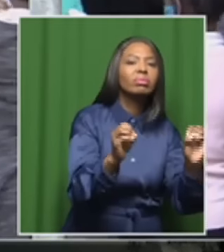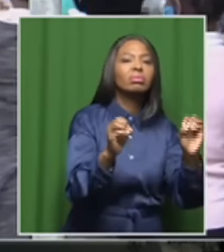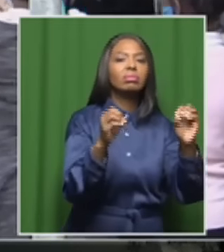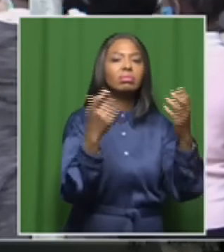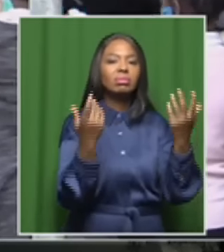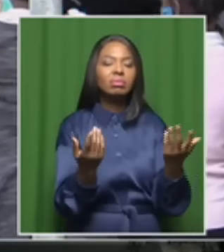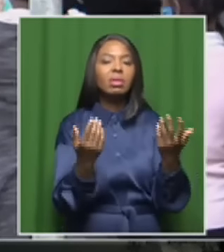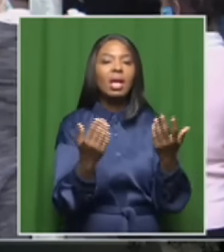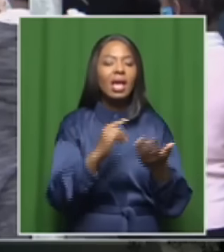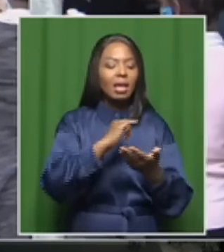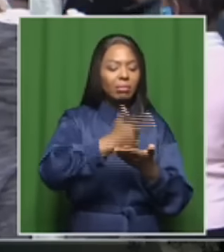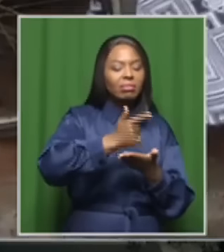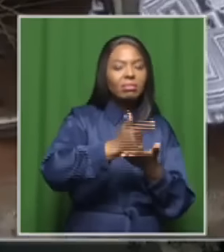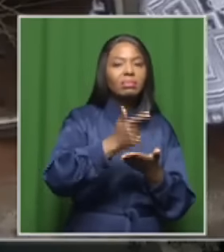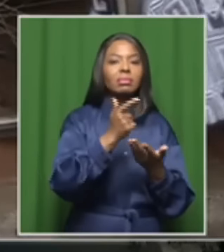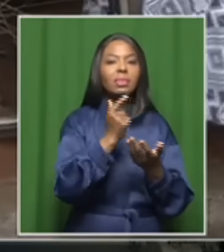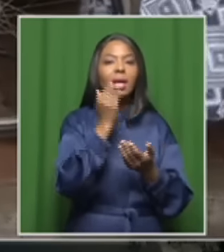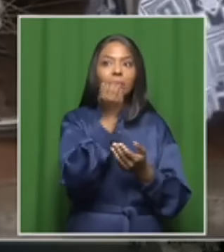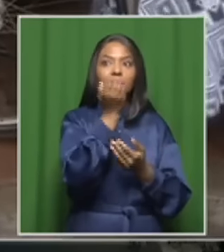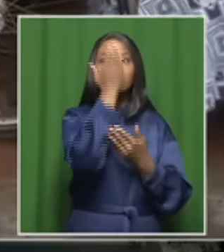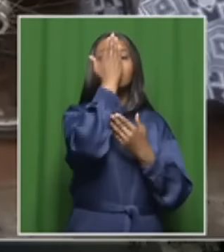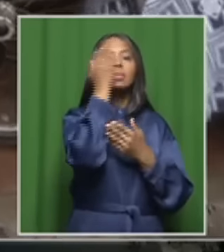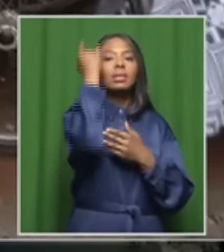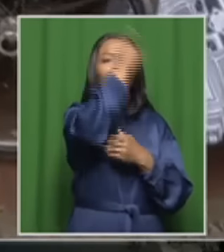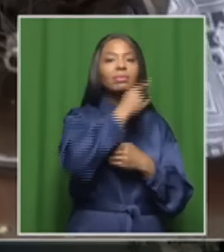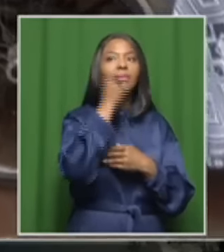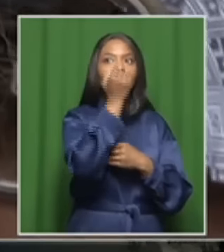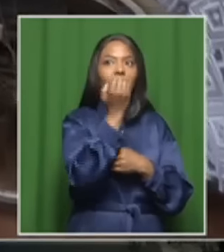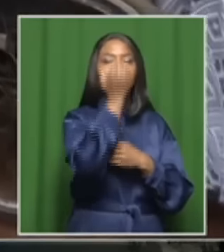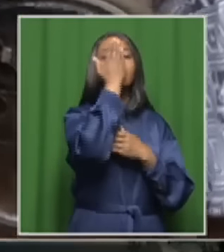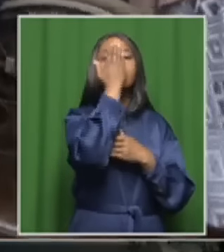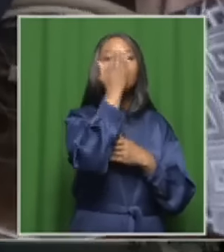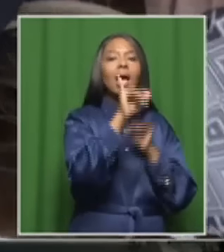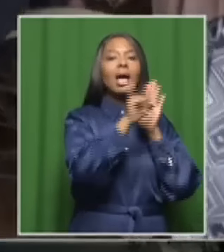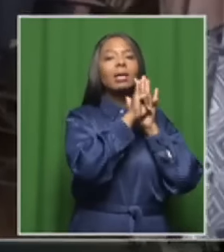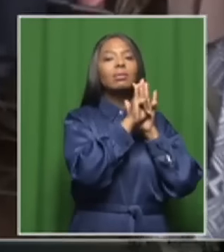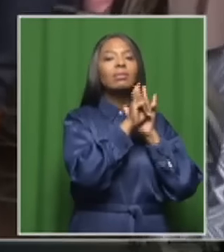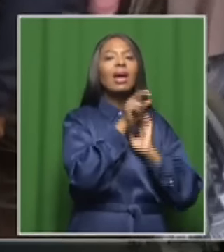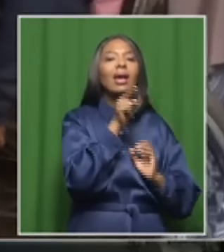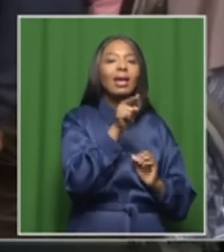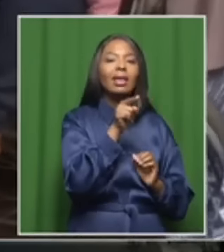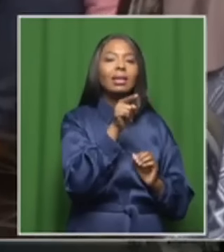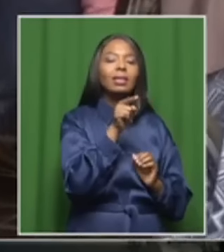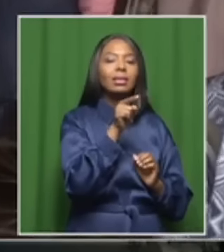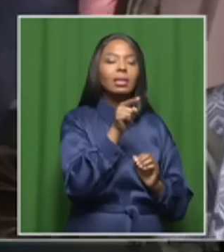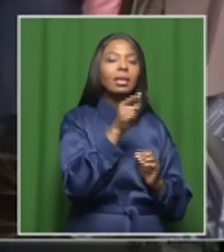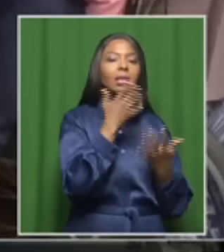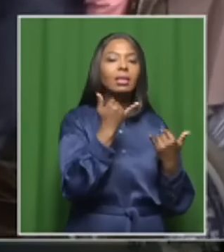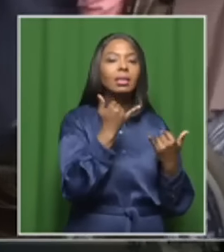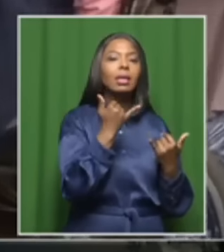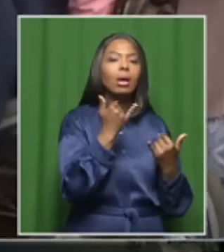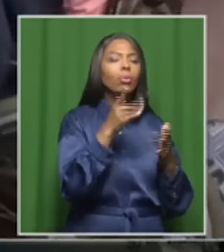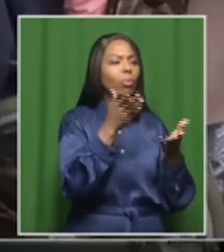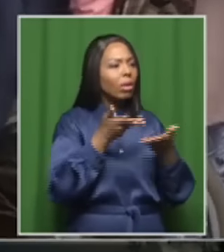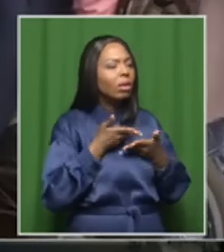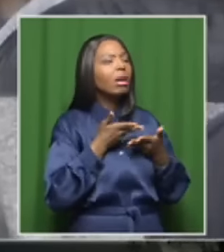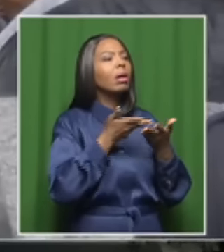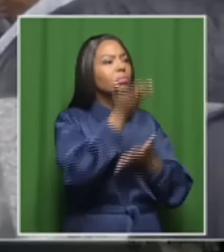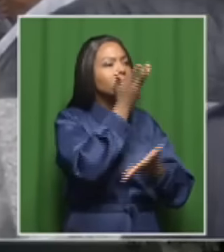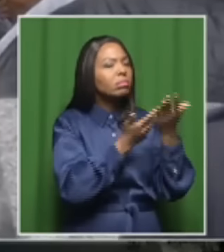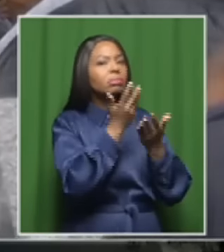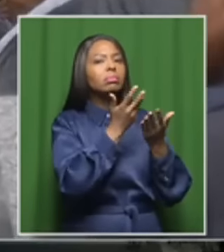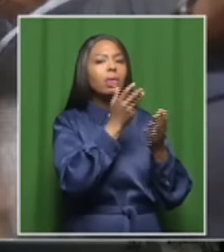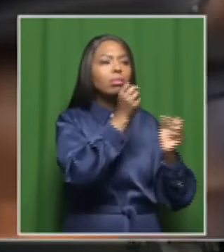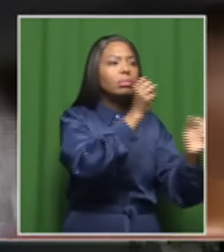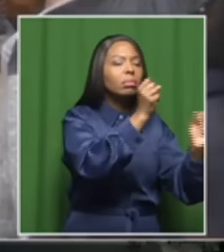biometric system to be used. So we welcomed when we heard that those discussions have come to an end and